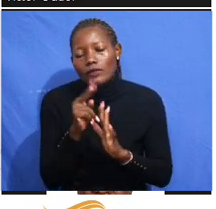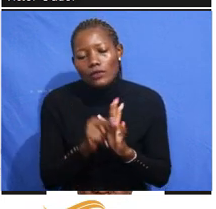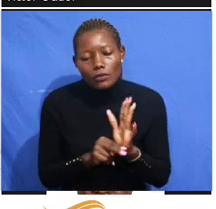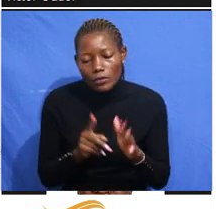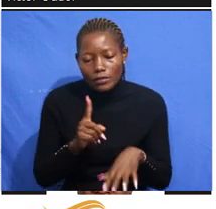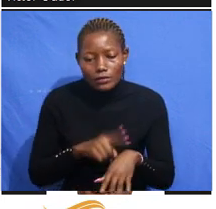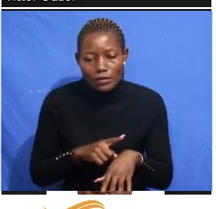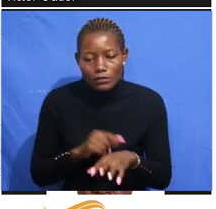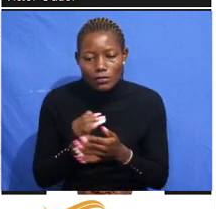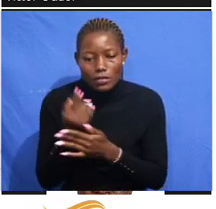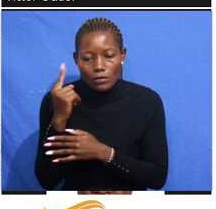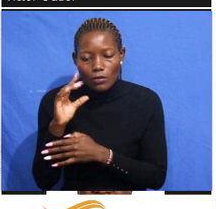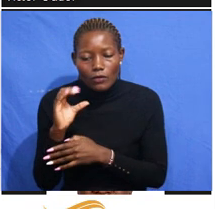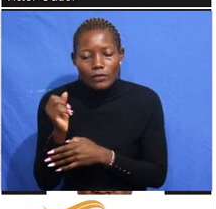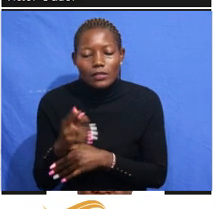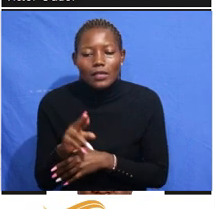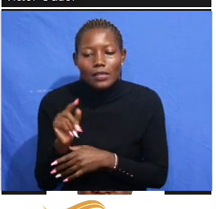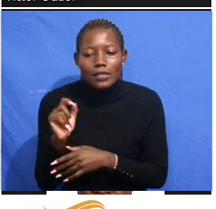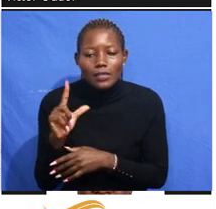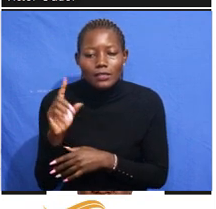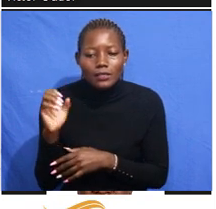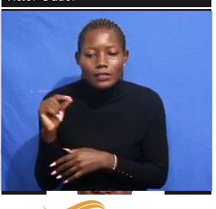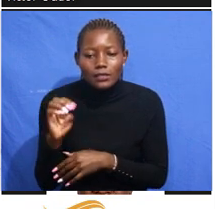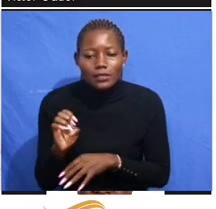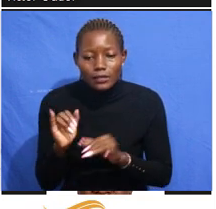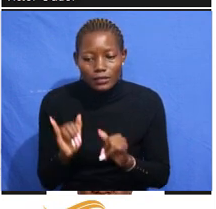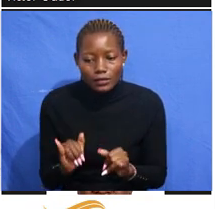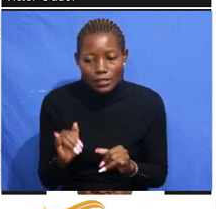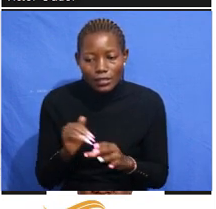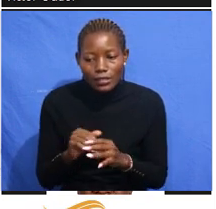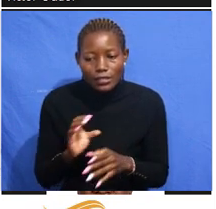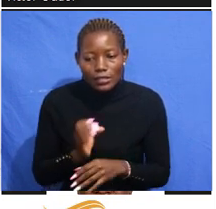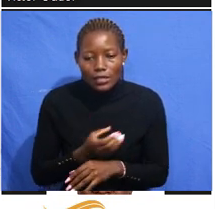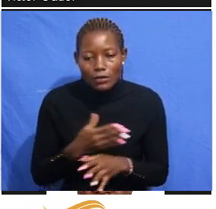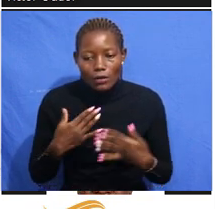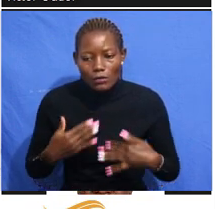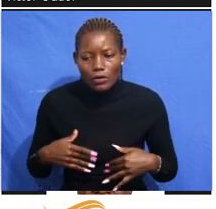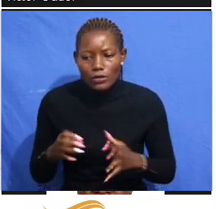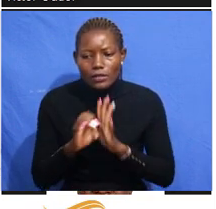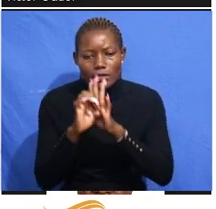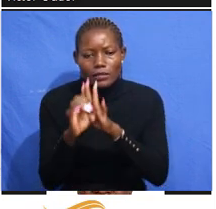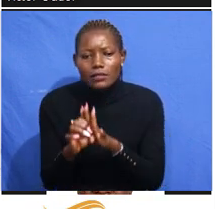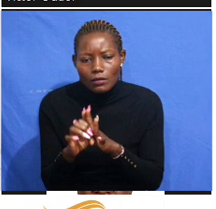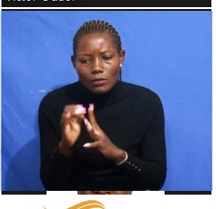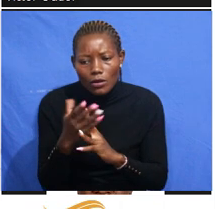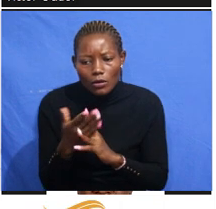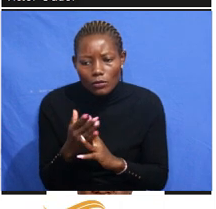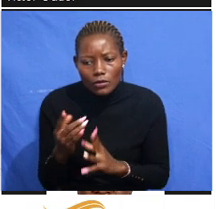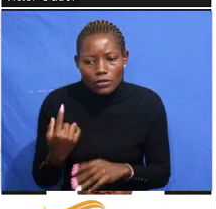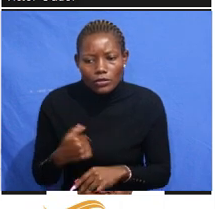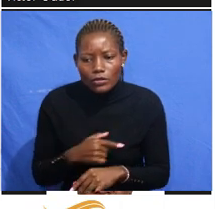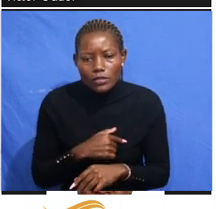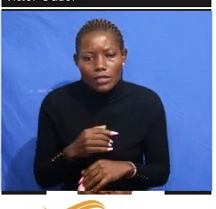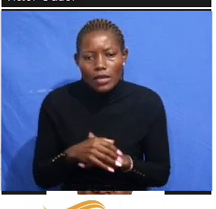period, some of the cartilage is retained. You know, for example, in between our